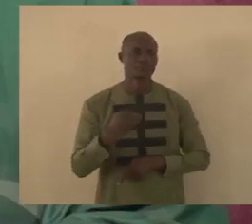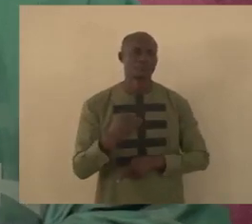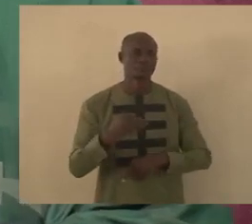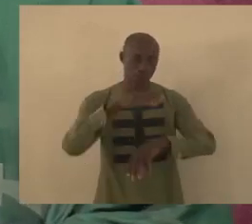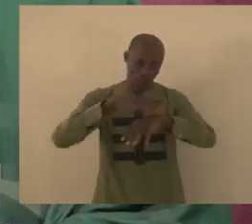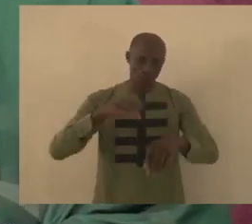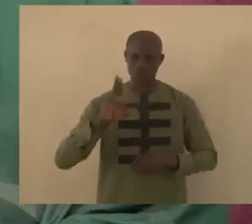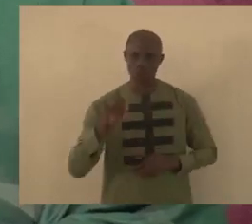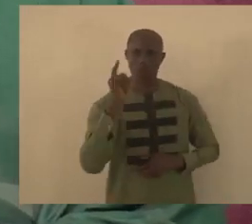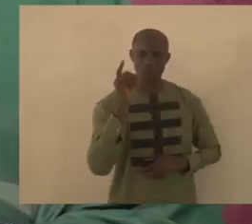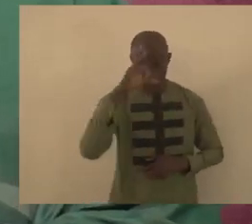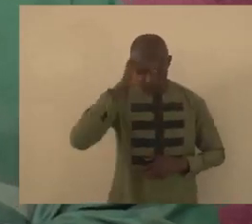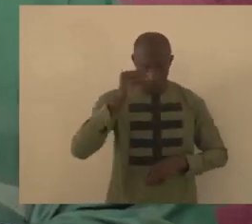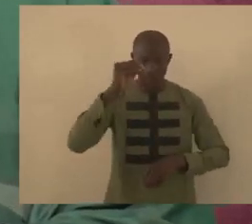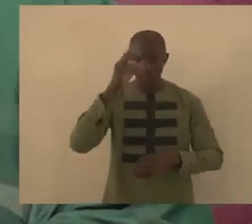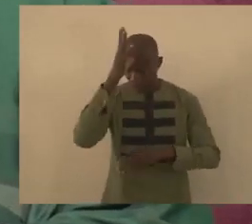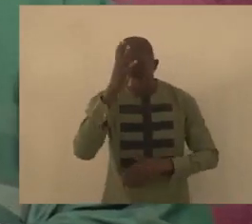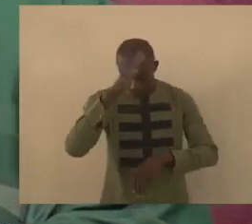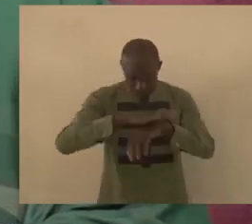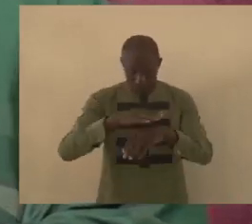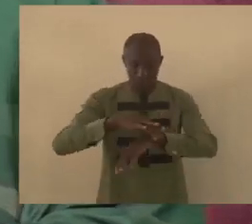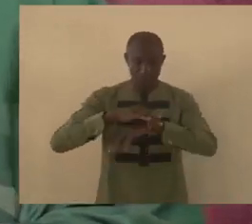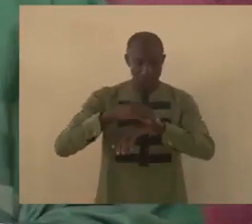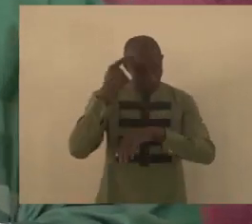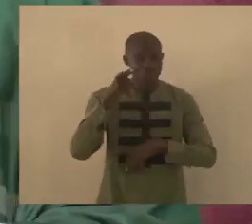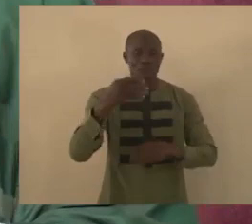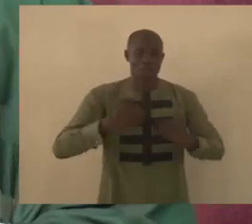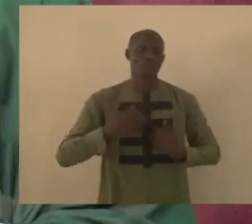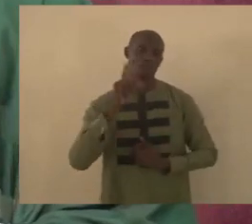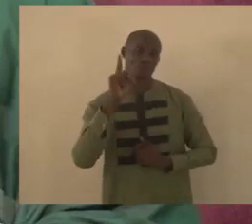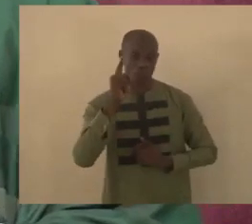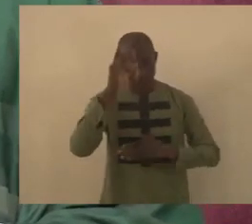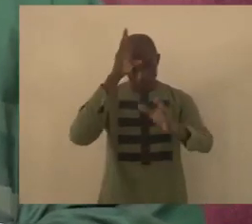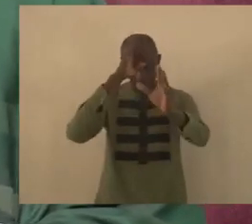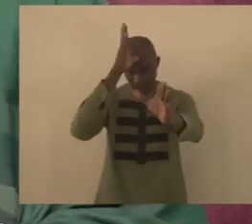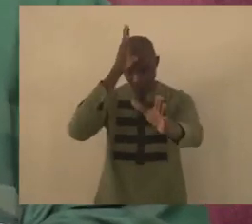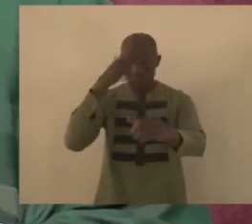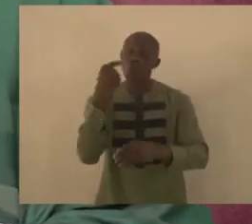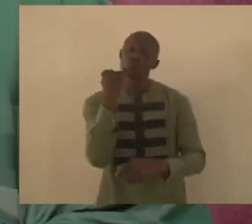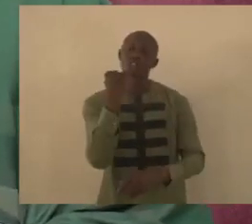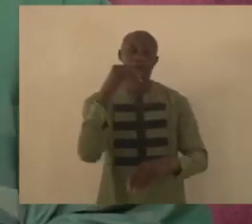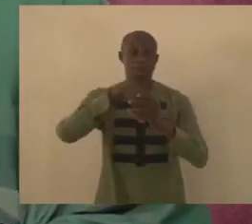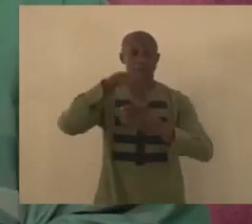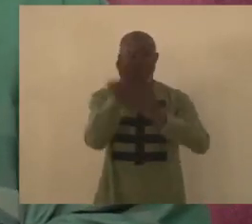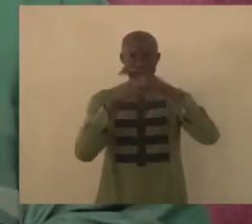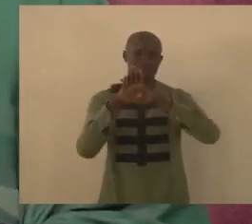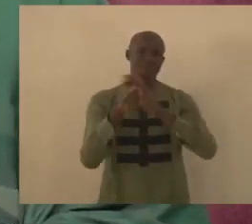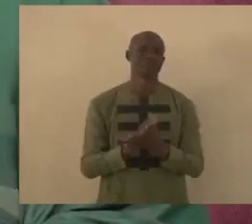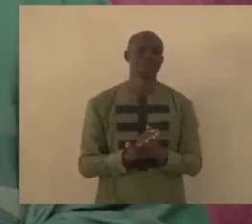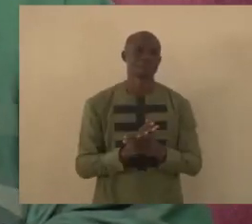And call no man your father on earth, for you have one father who is in